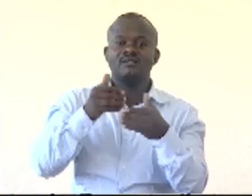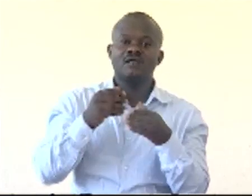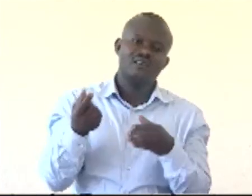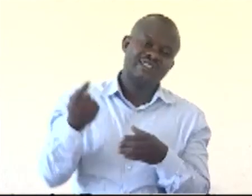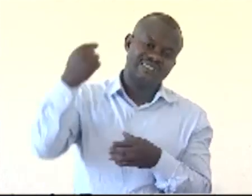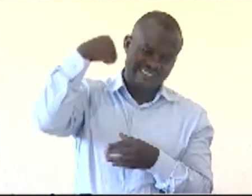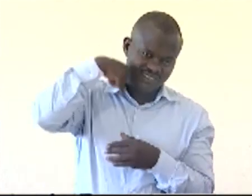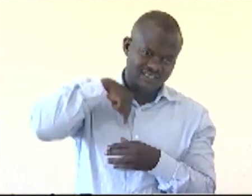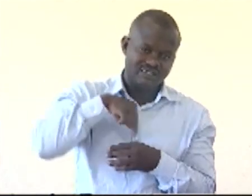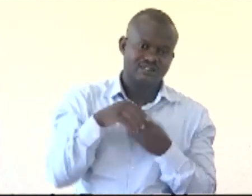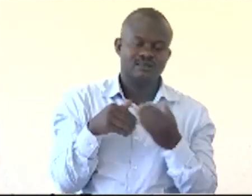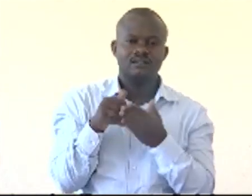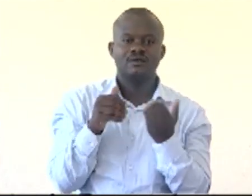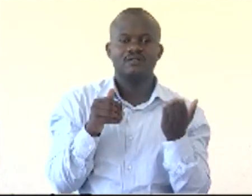injects